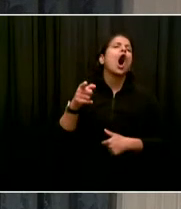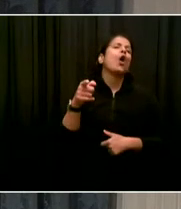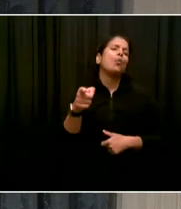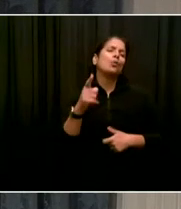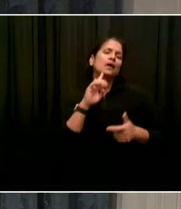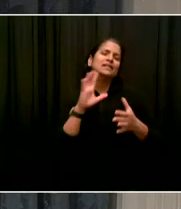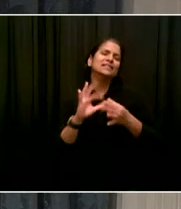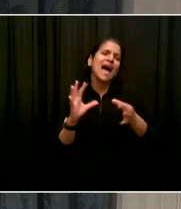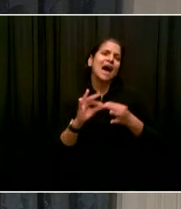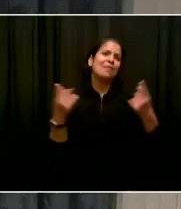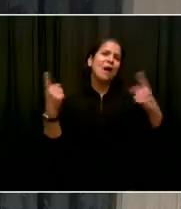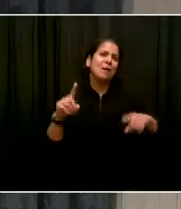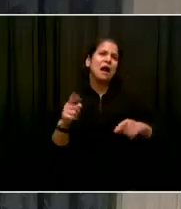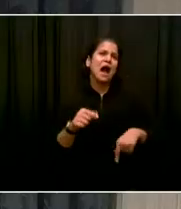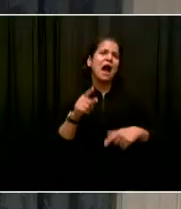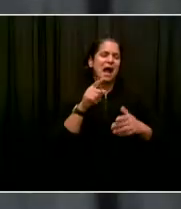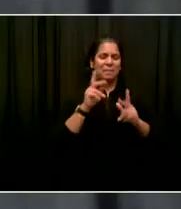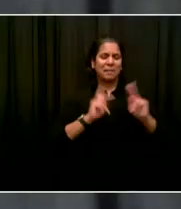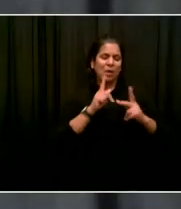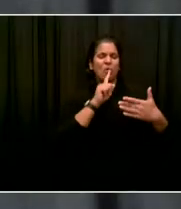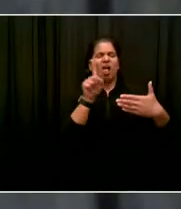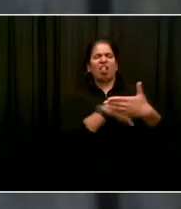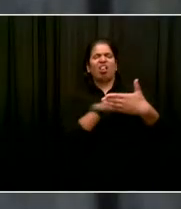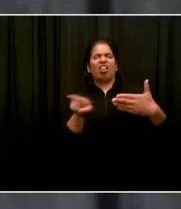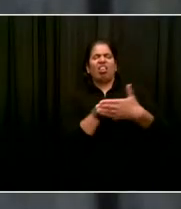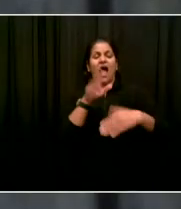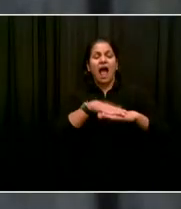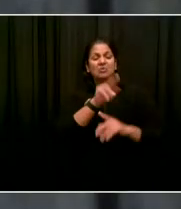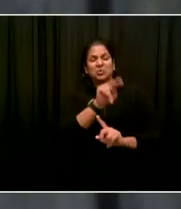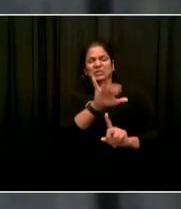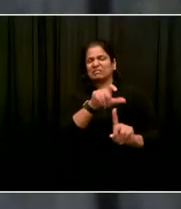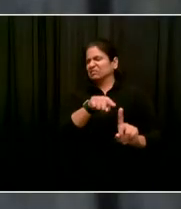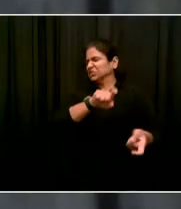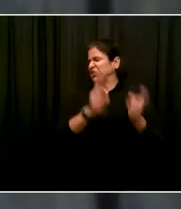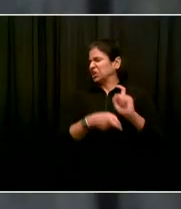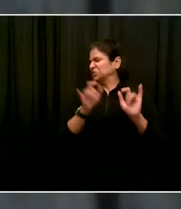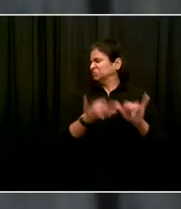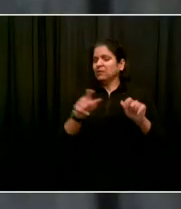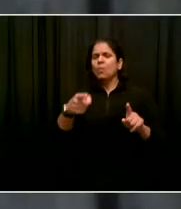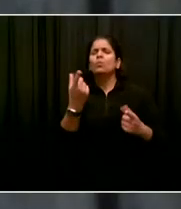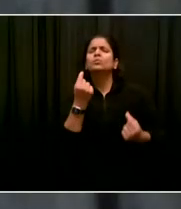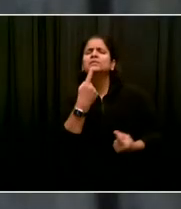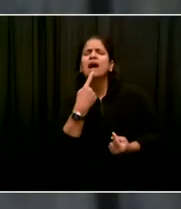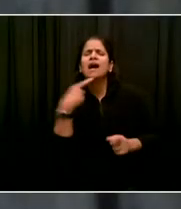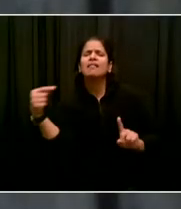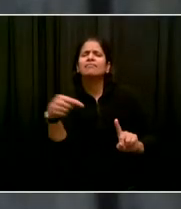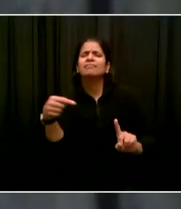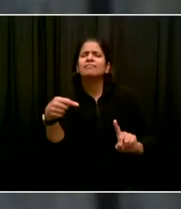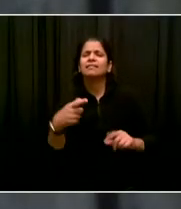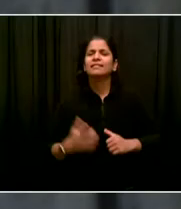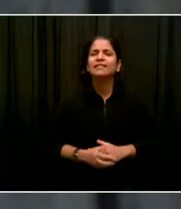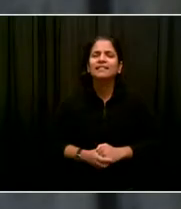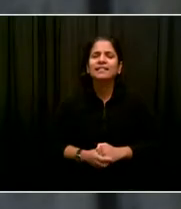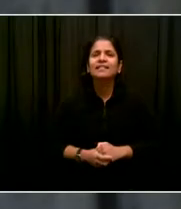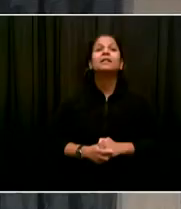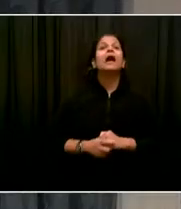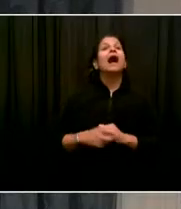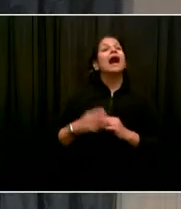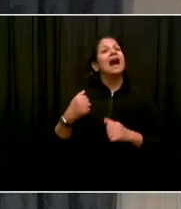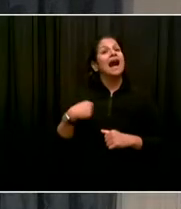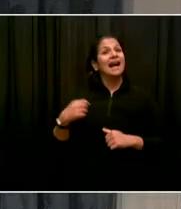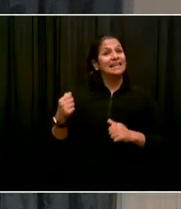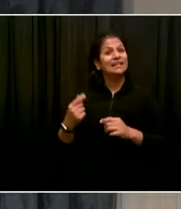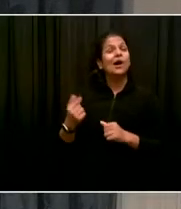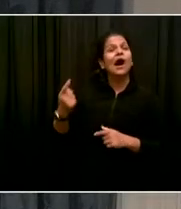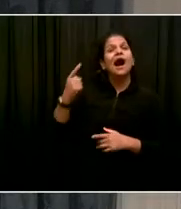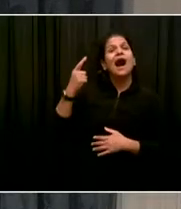future? Can I use a Italian American gesture? Whatever you do, we're gonna look the other way.